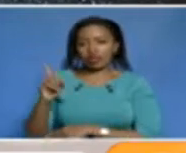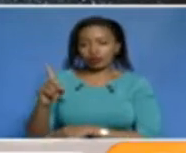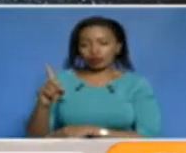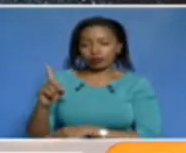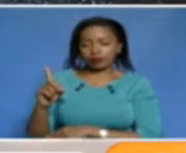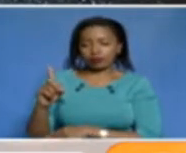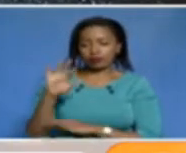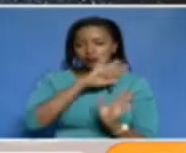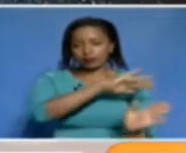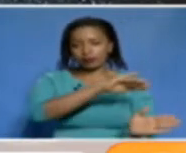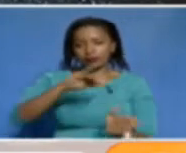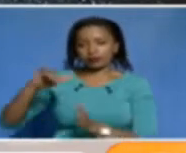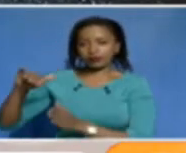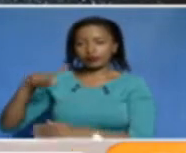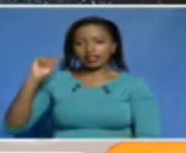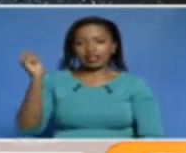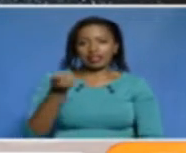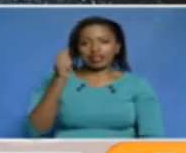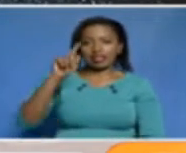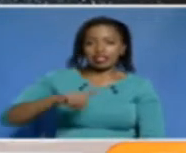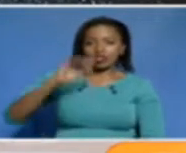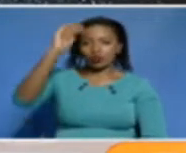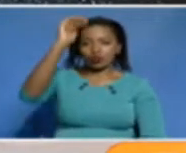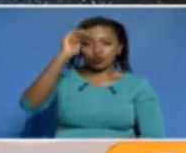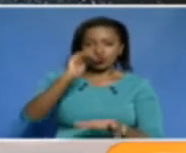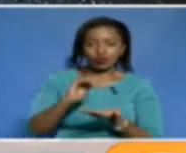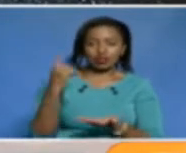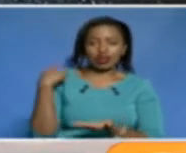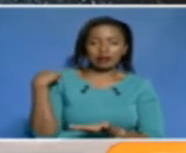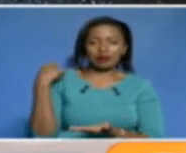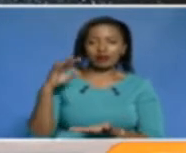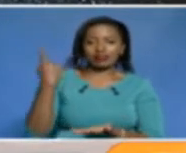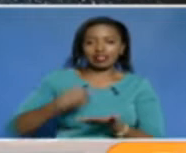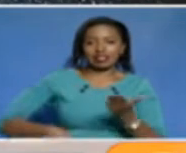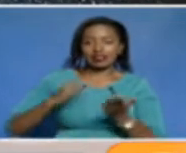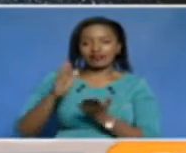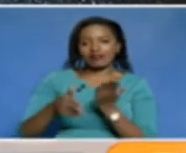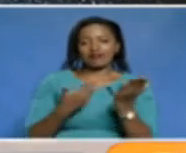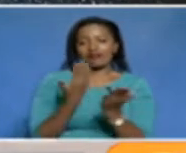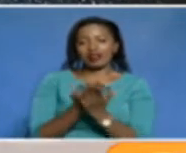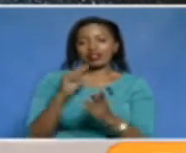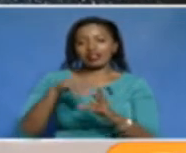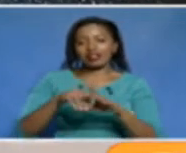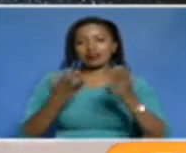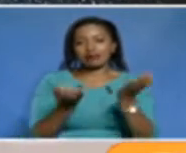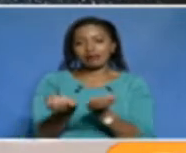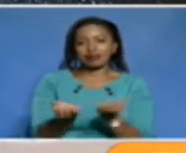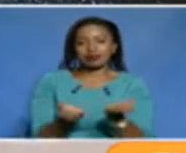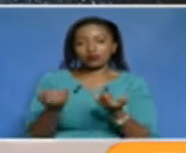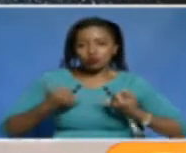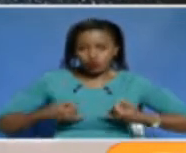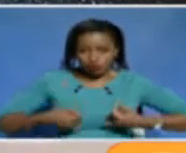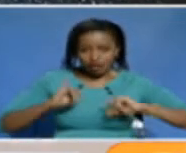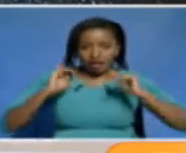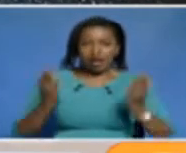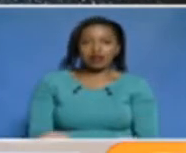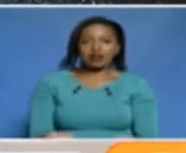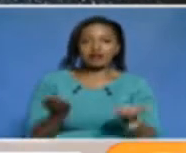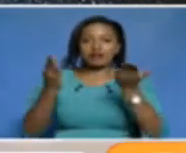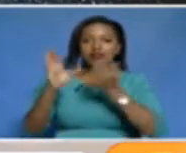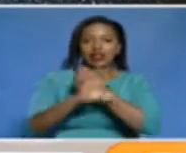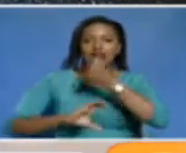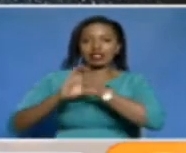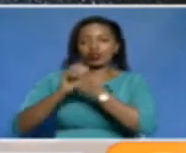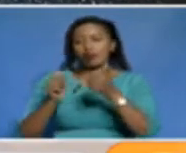the same time, Kenya should reduce the number of taxes filed by businesses in order to boost the country's competitiveness and attractiveness